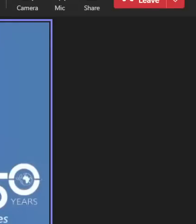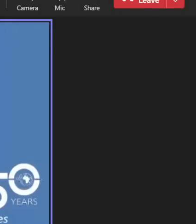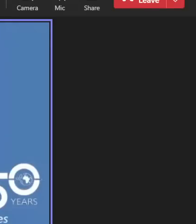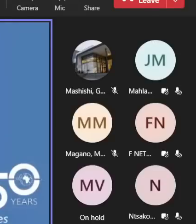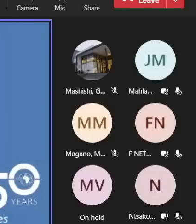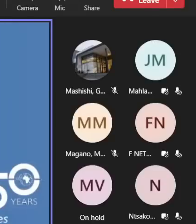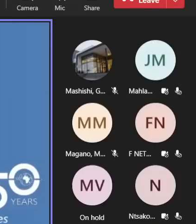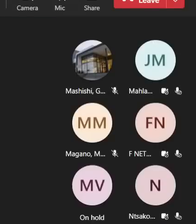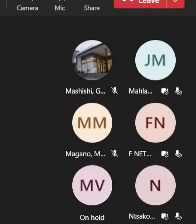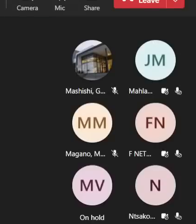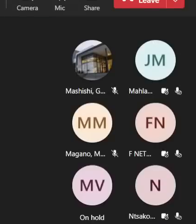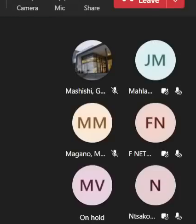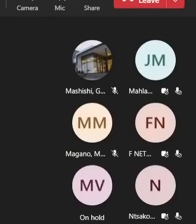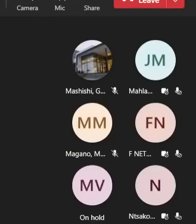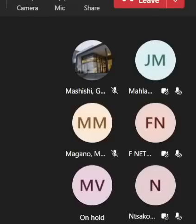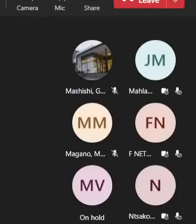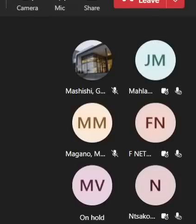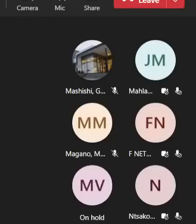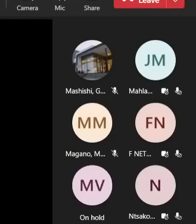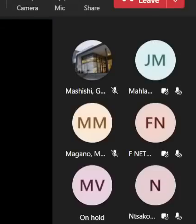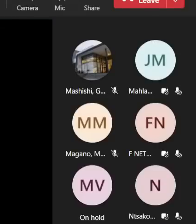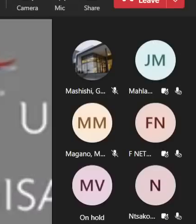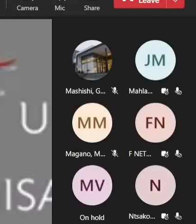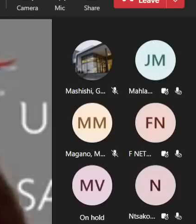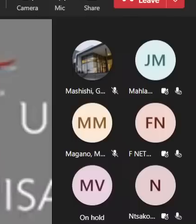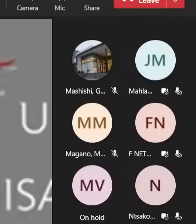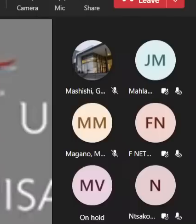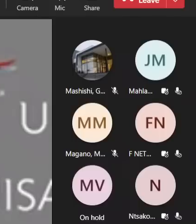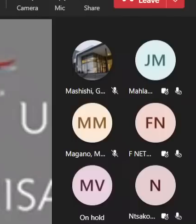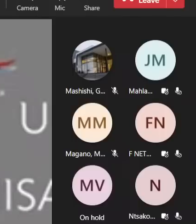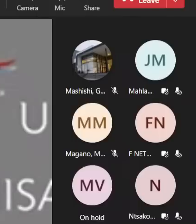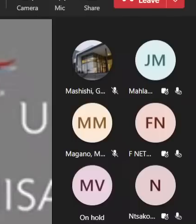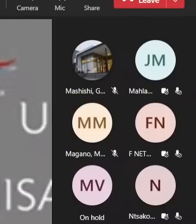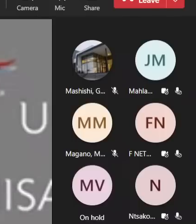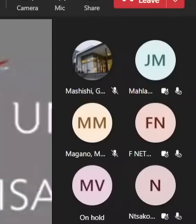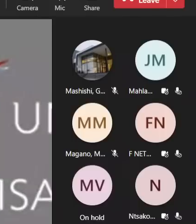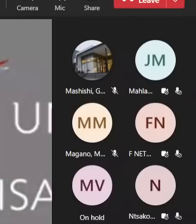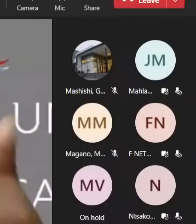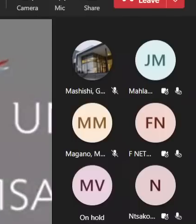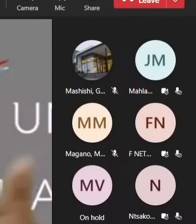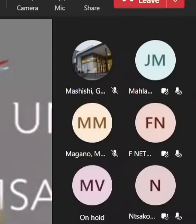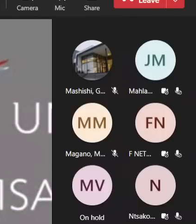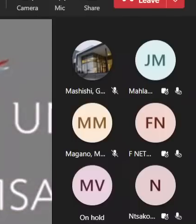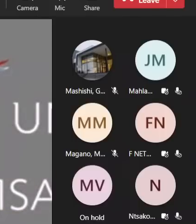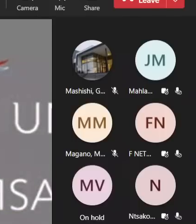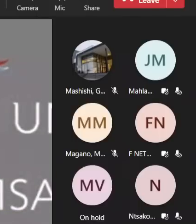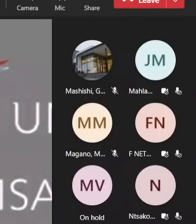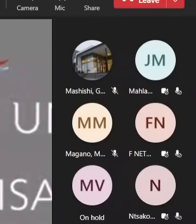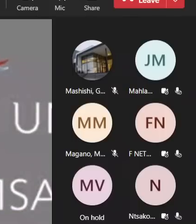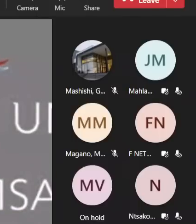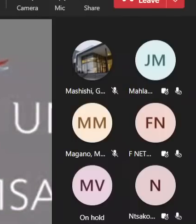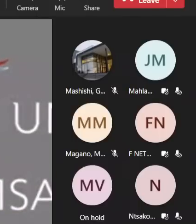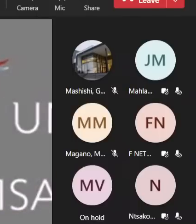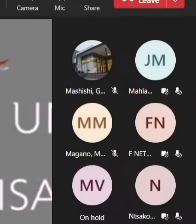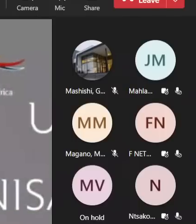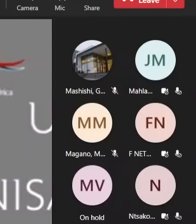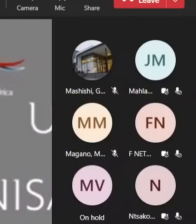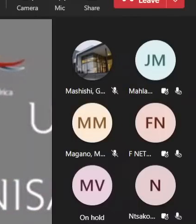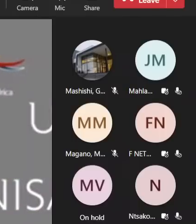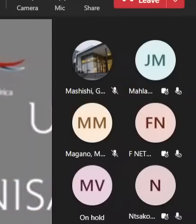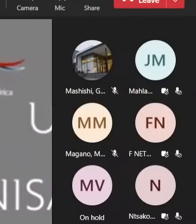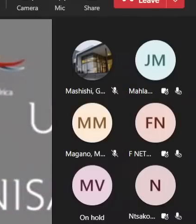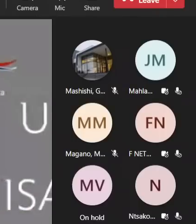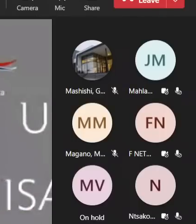order to finance your studies and all the related processes. In that event, we also had career and counseling